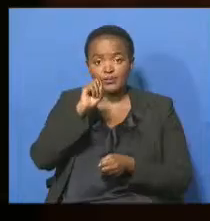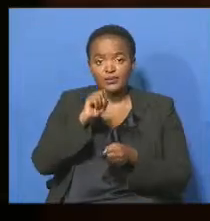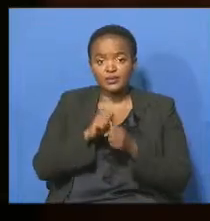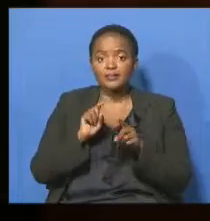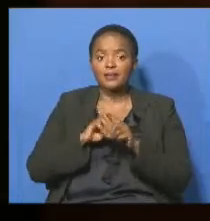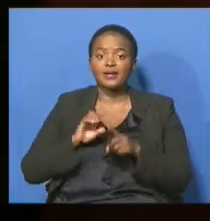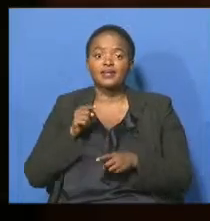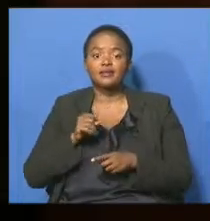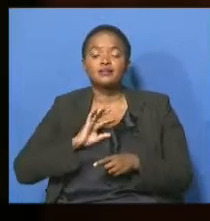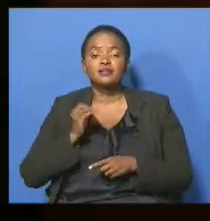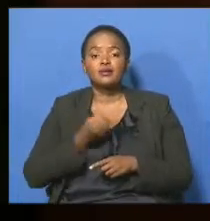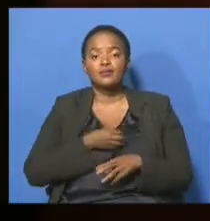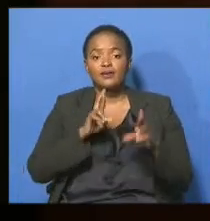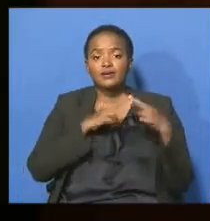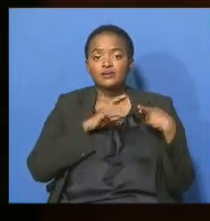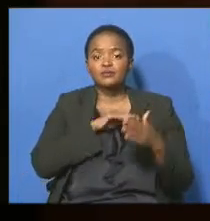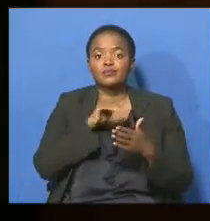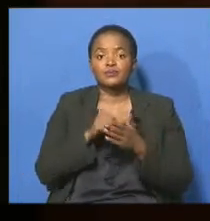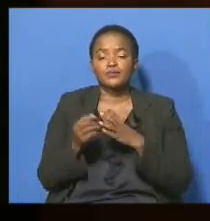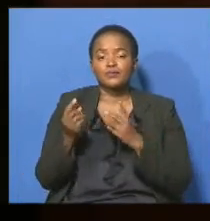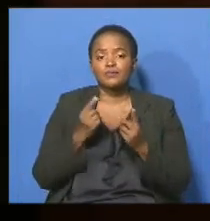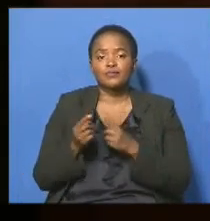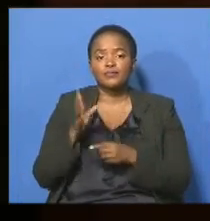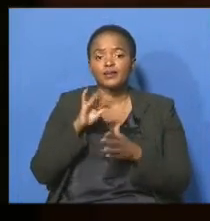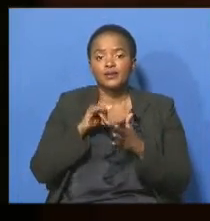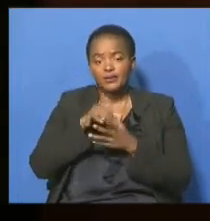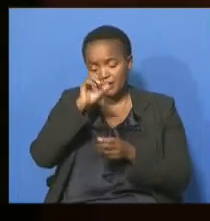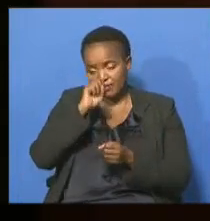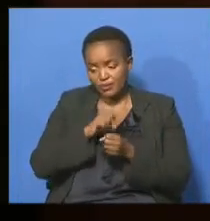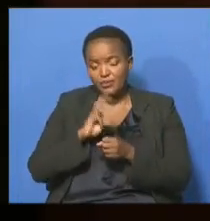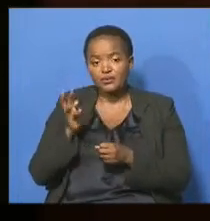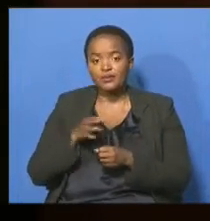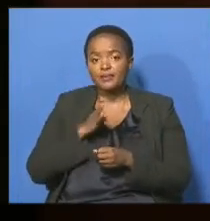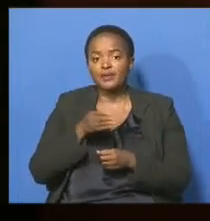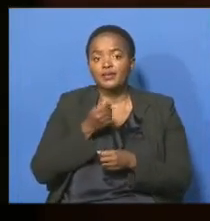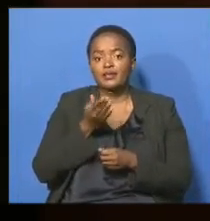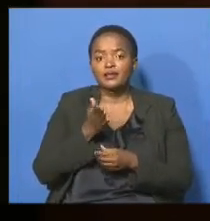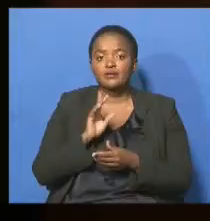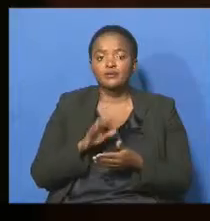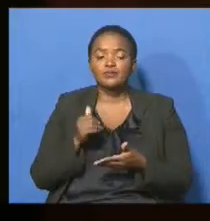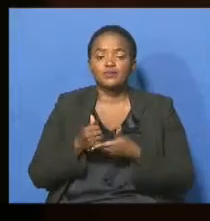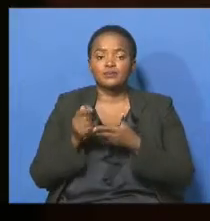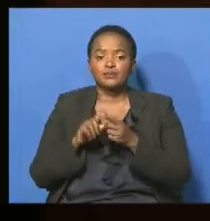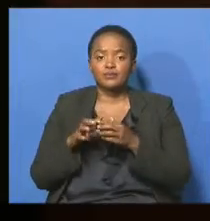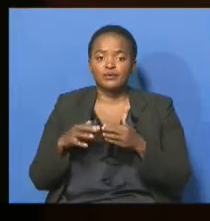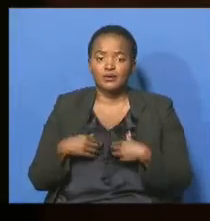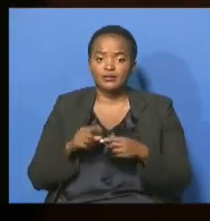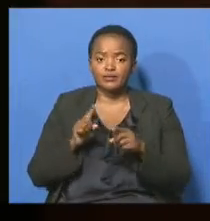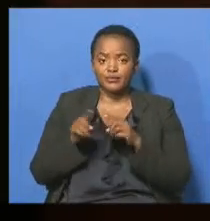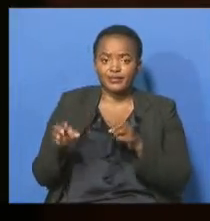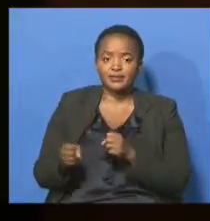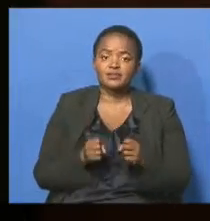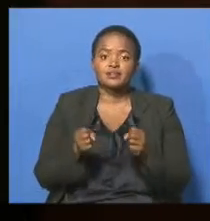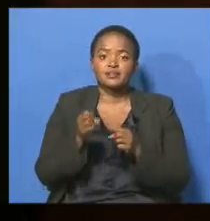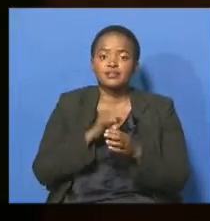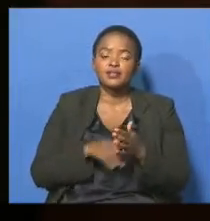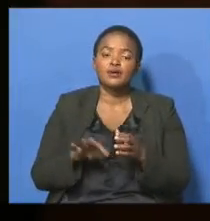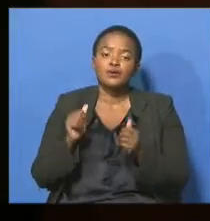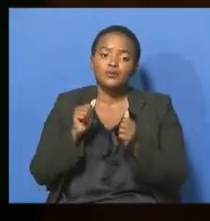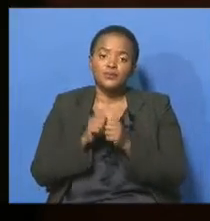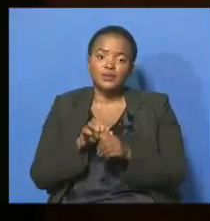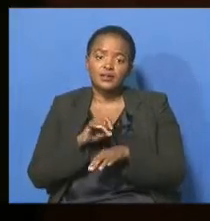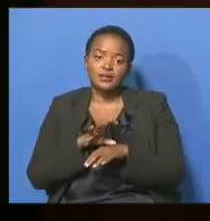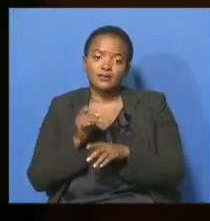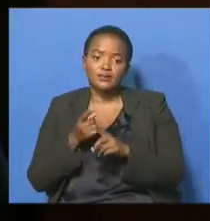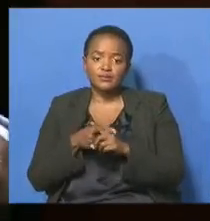ours. They police their locality. They are able even to come up with the strategies with the guidance